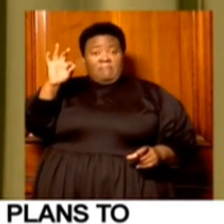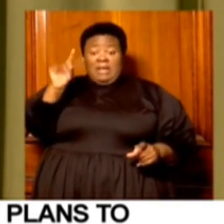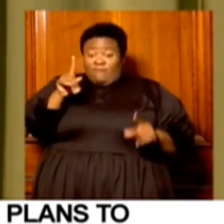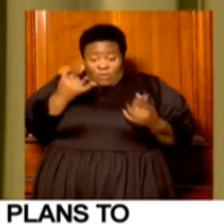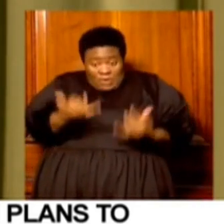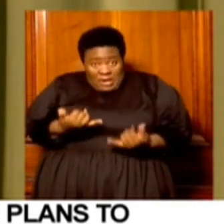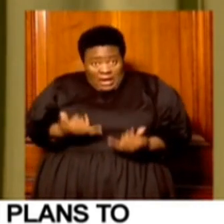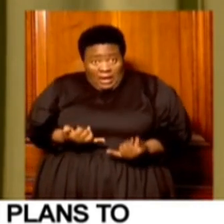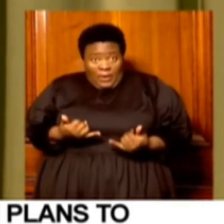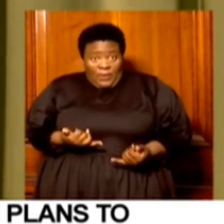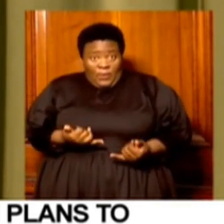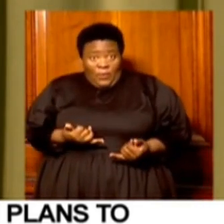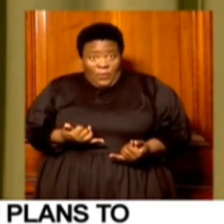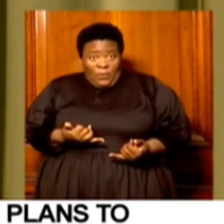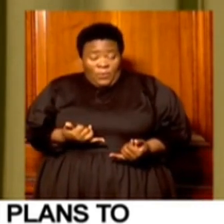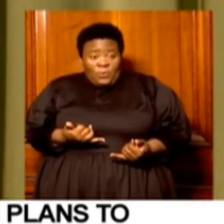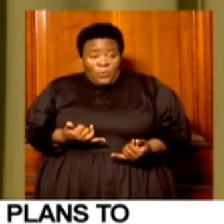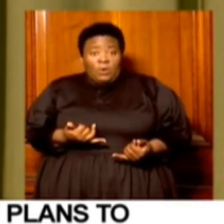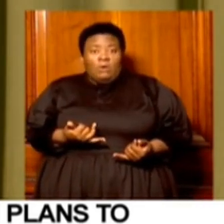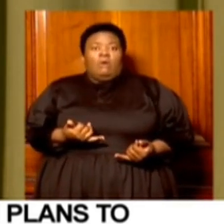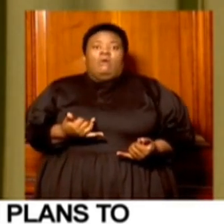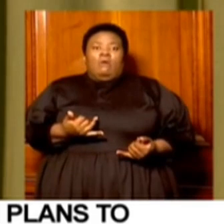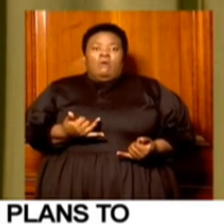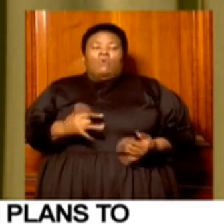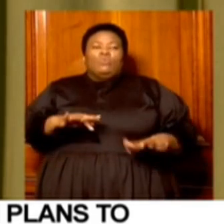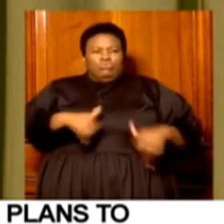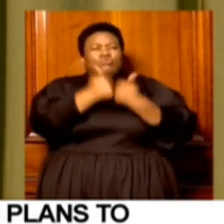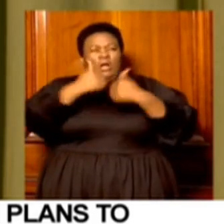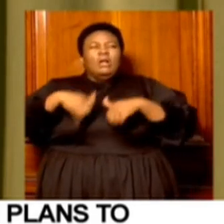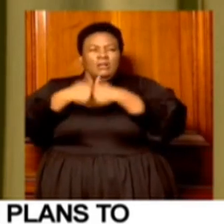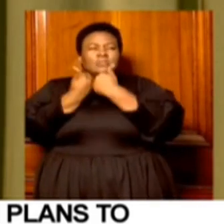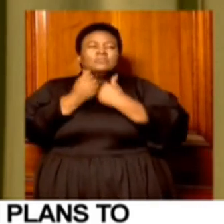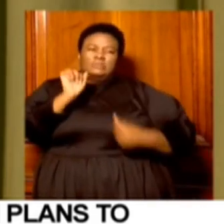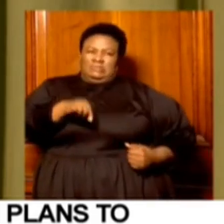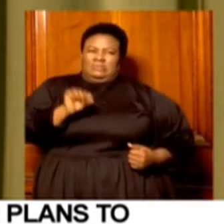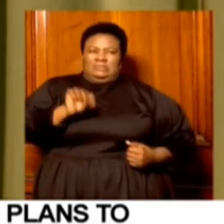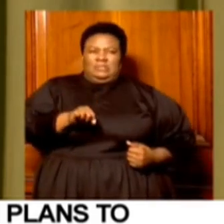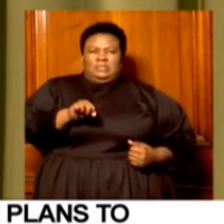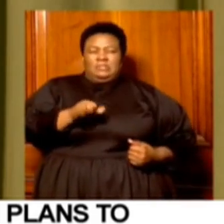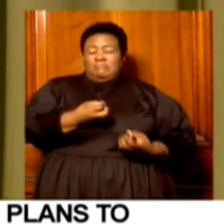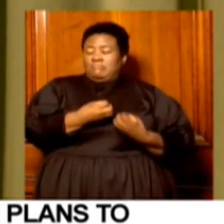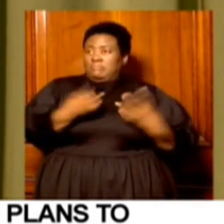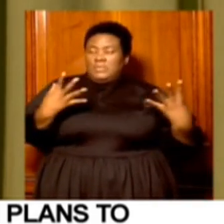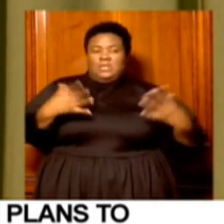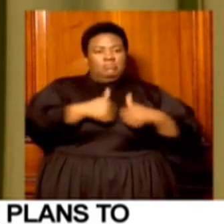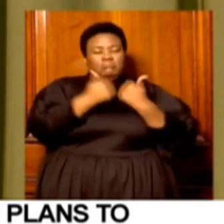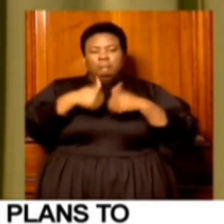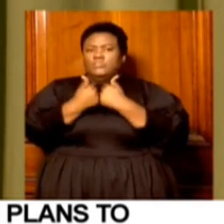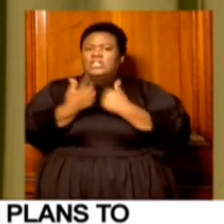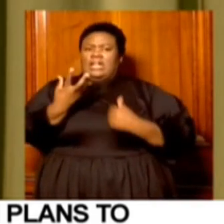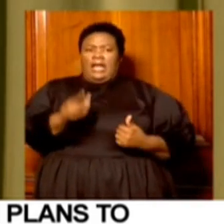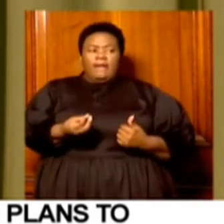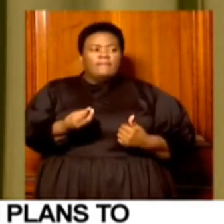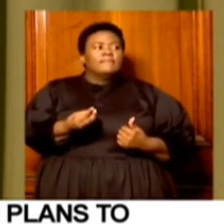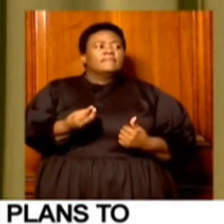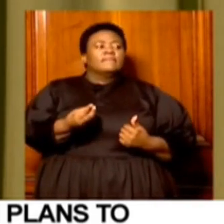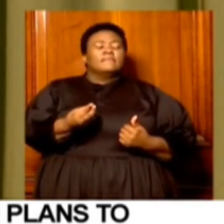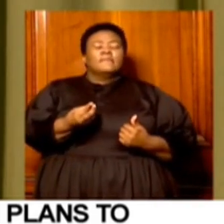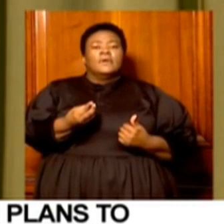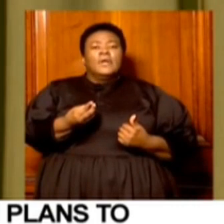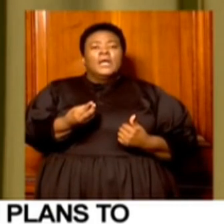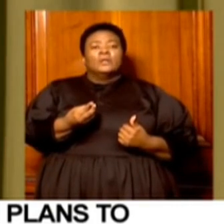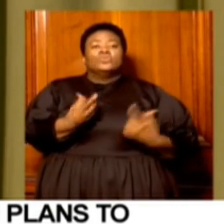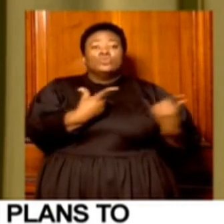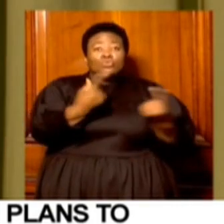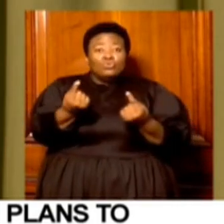moment is tested to the limit. It's tested to the limit. The capability to do things